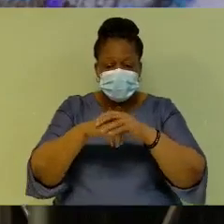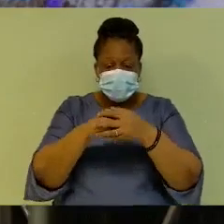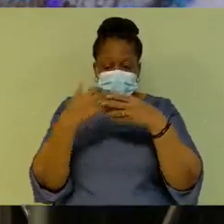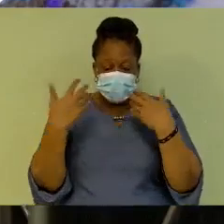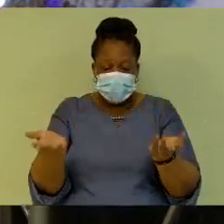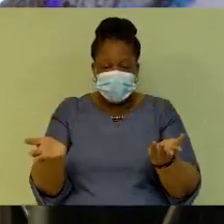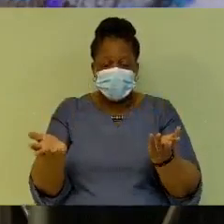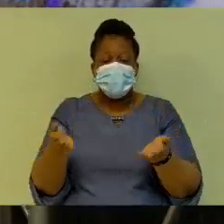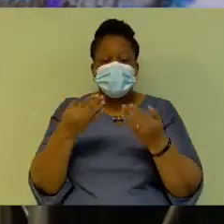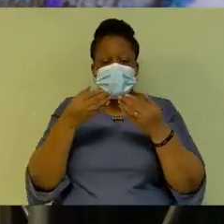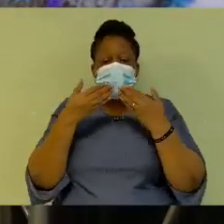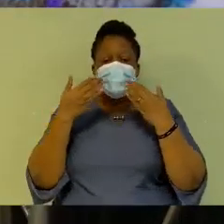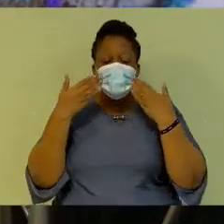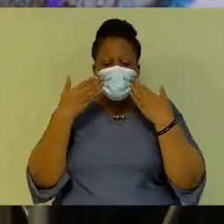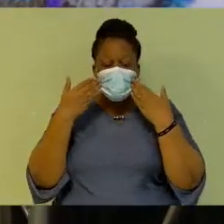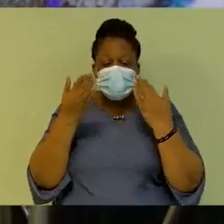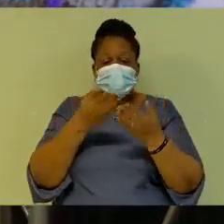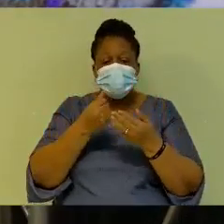prepared to practice social